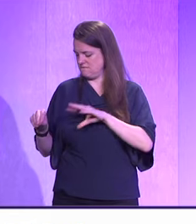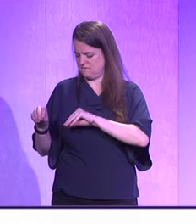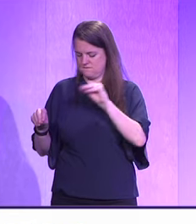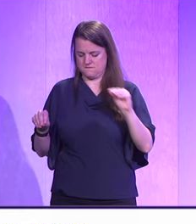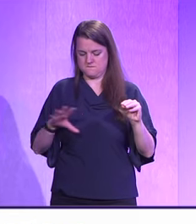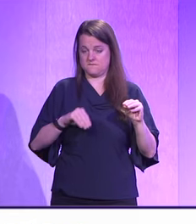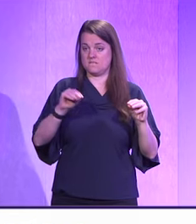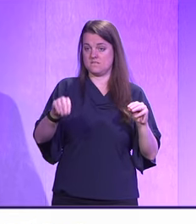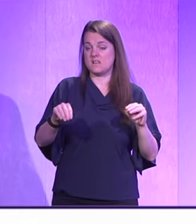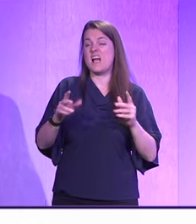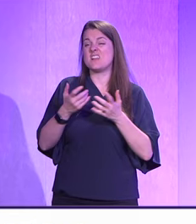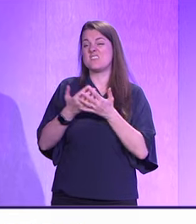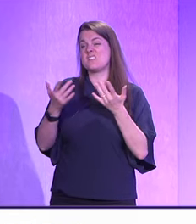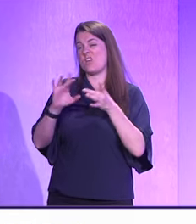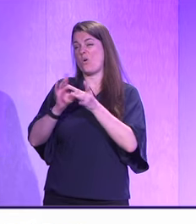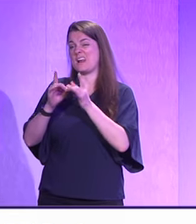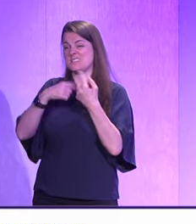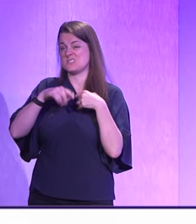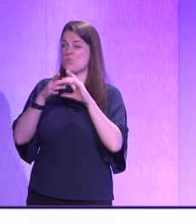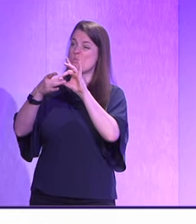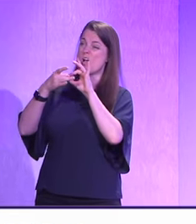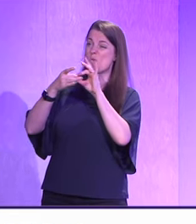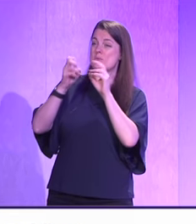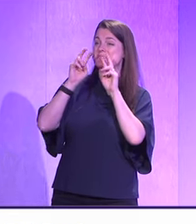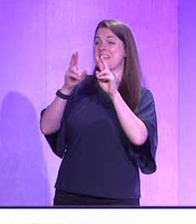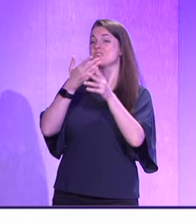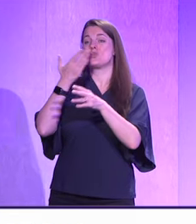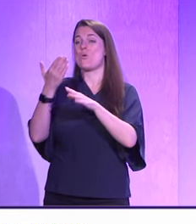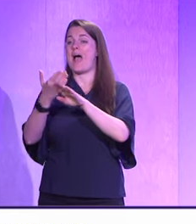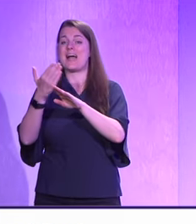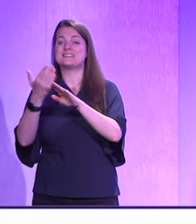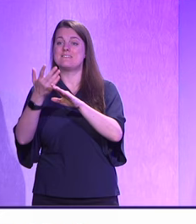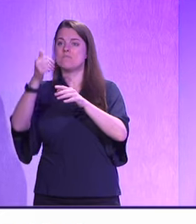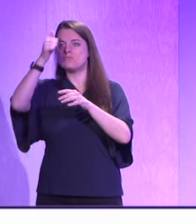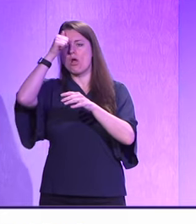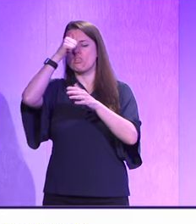no active diffusion of knowledge across the organization. That's really slowing things down.